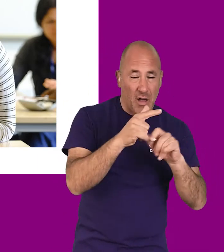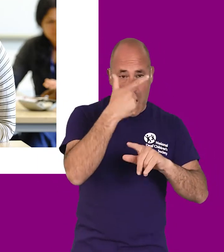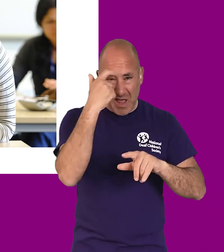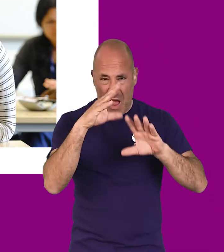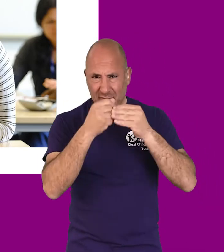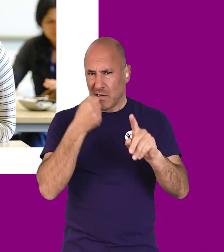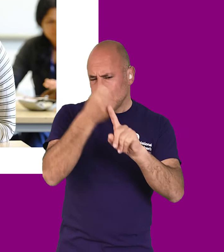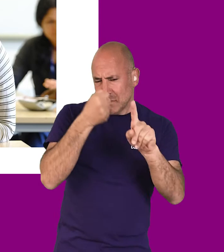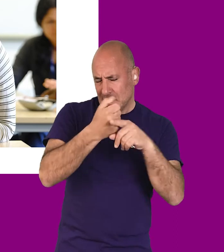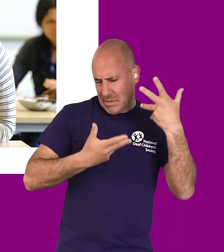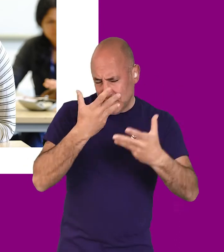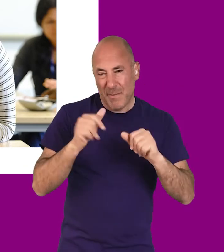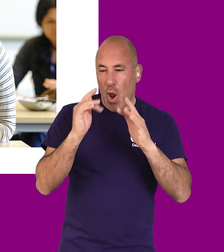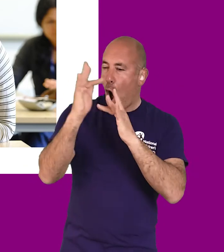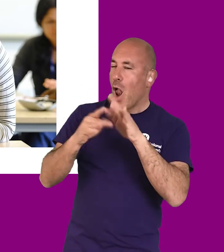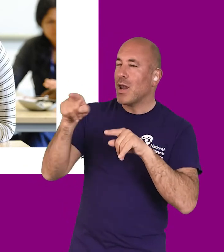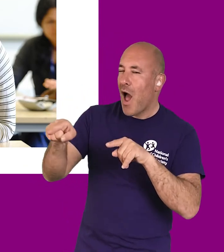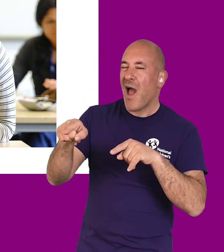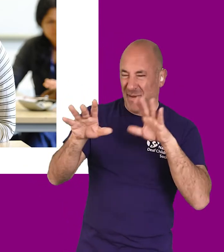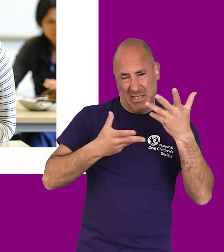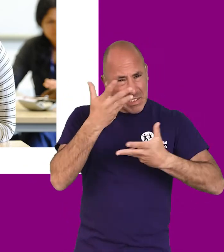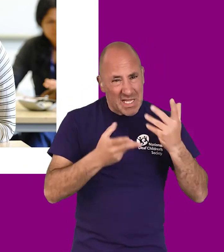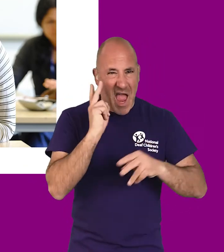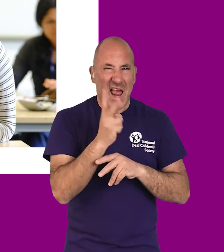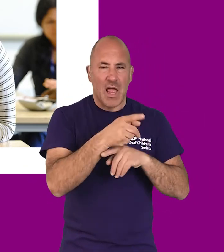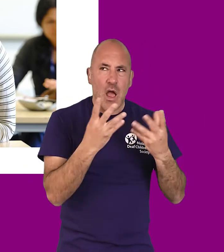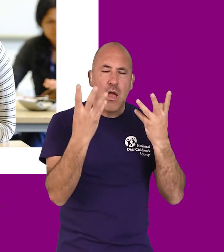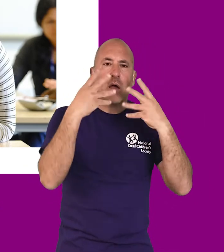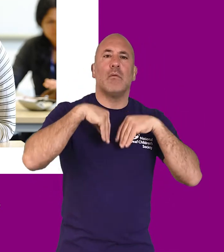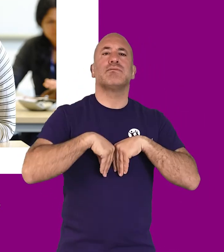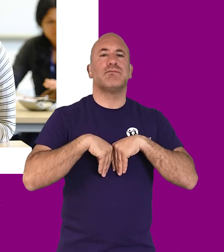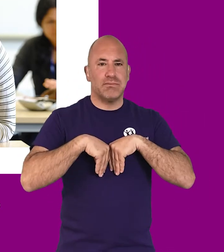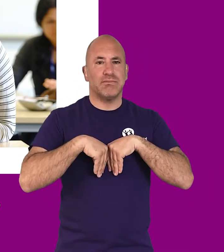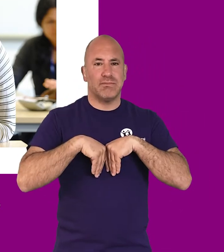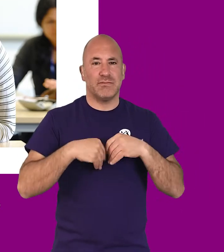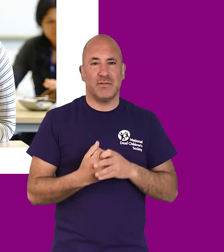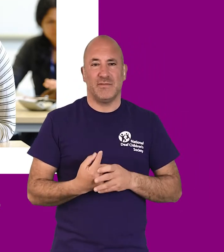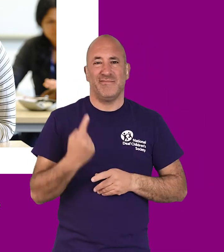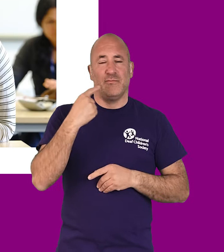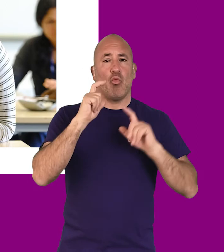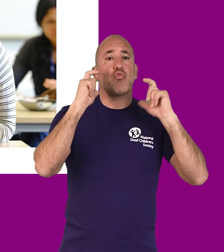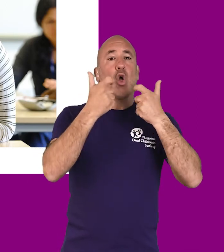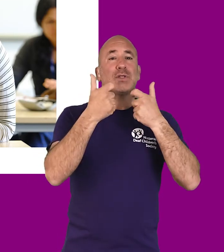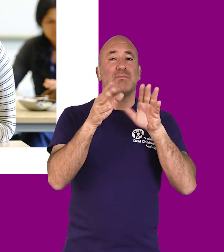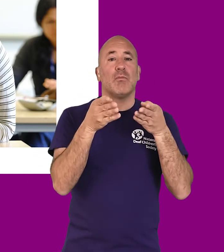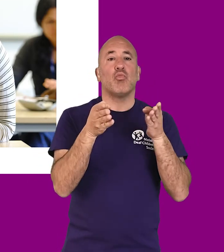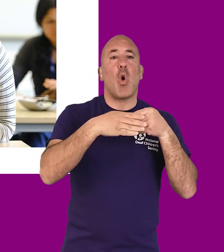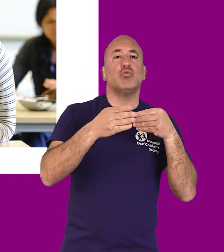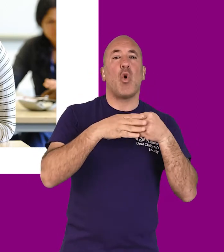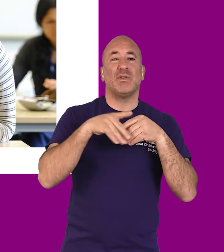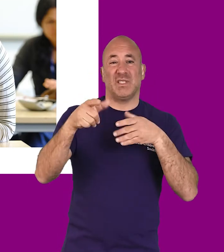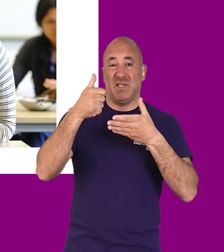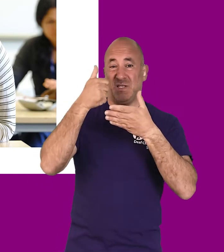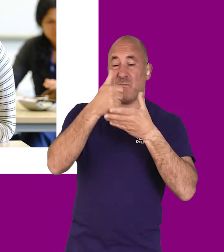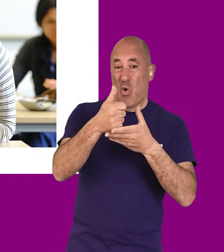understanding, reinforcing what's been covered during the online session. During the recent closure at colleges, this type of support was